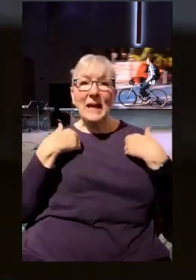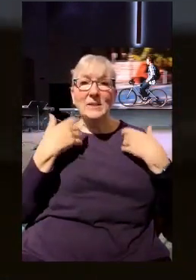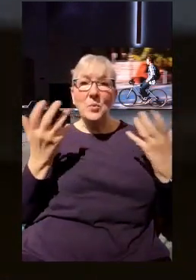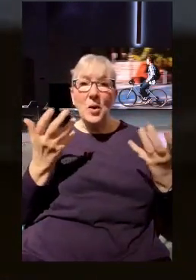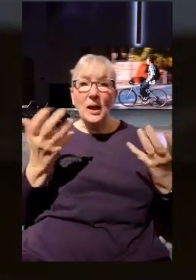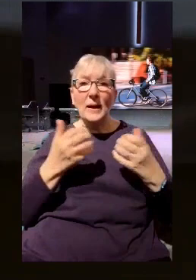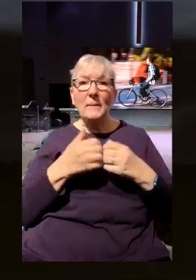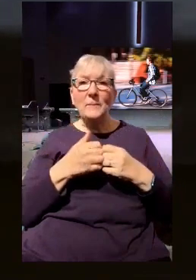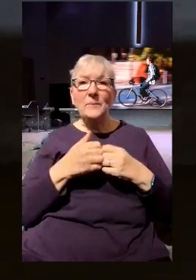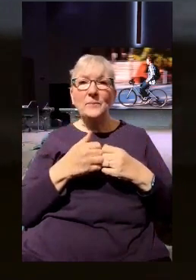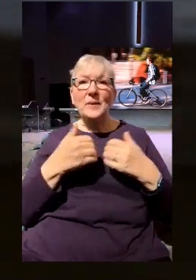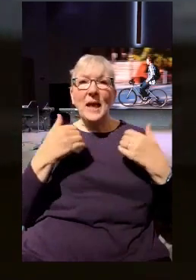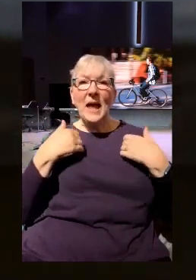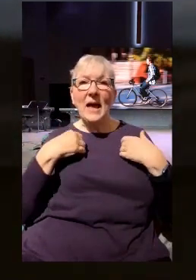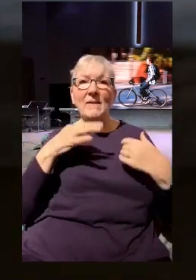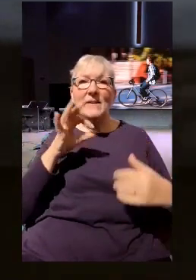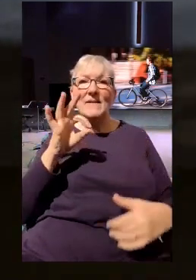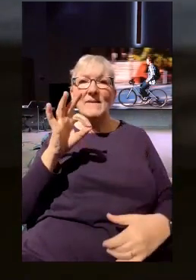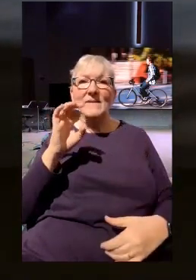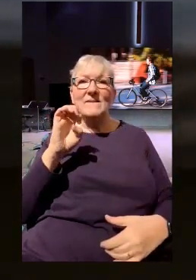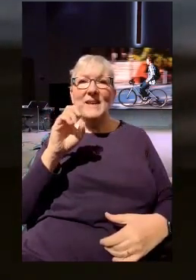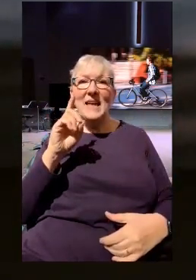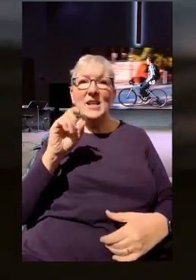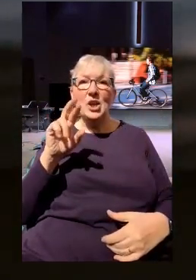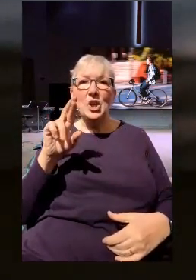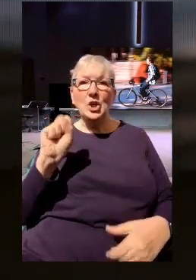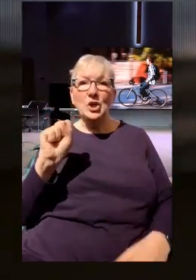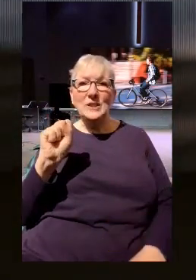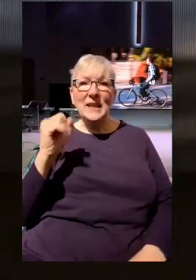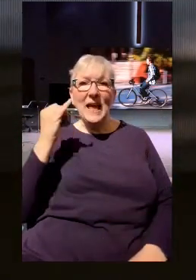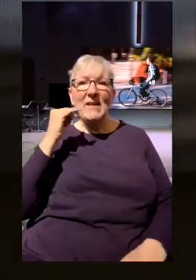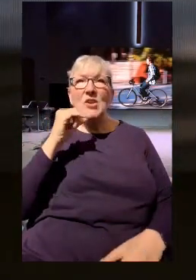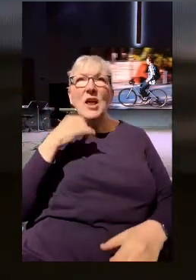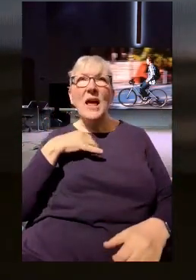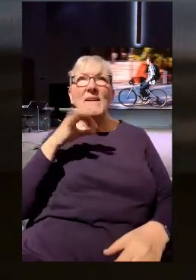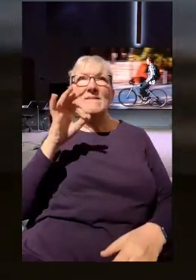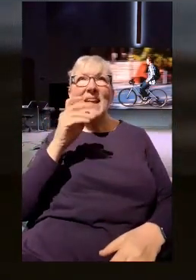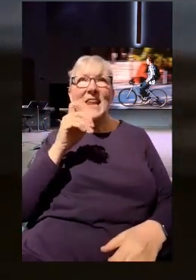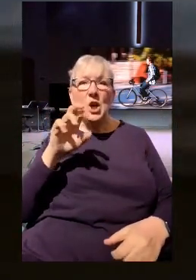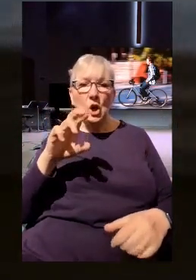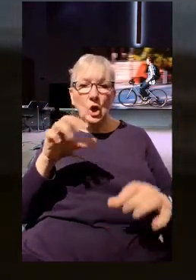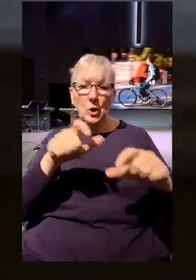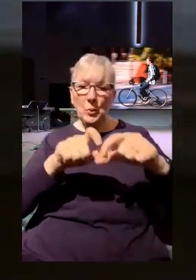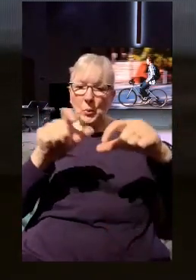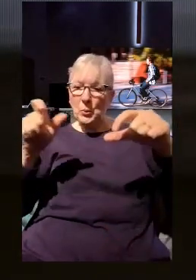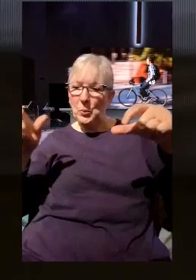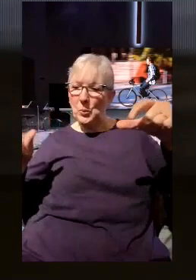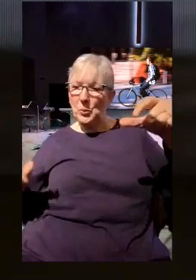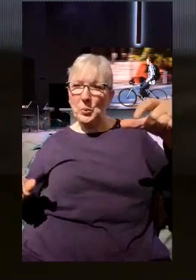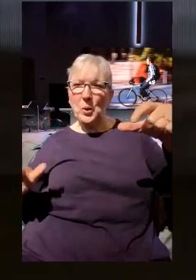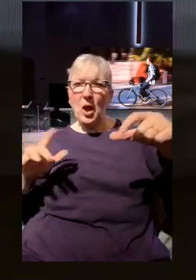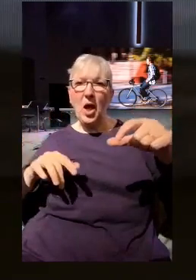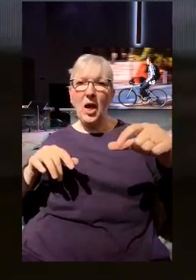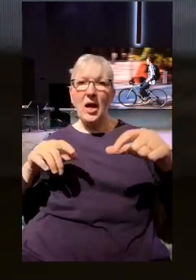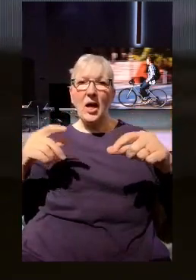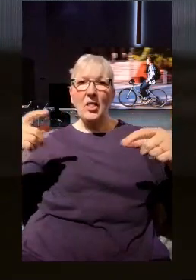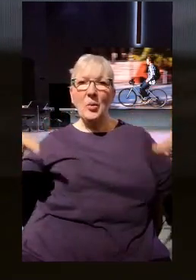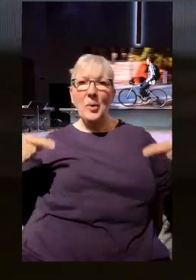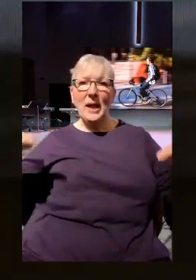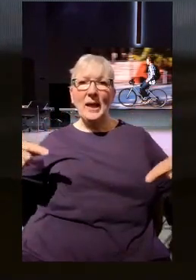They all had fenders. To not have a fender was to tell the world, I am a